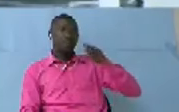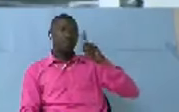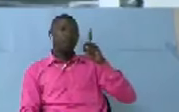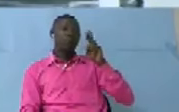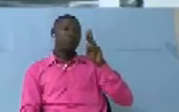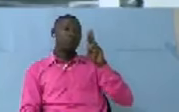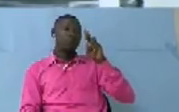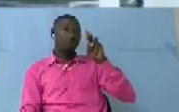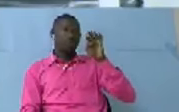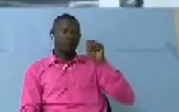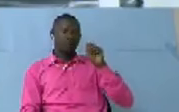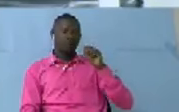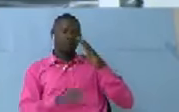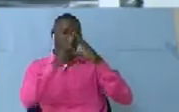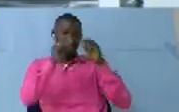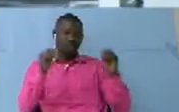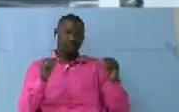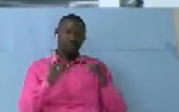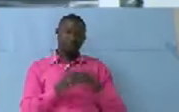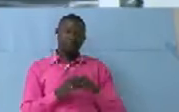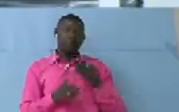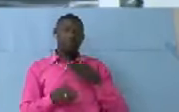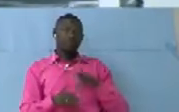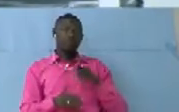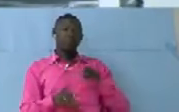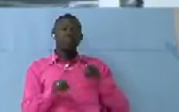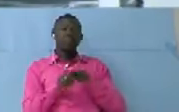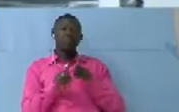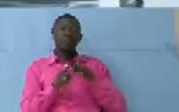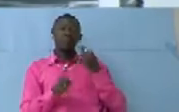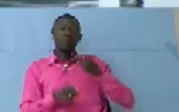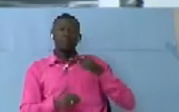Sontunyalan. We gave the statement inside his office. In